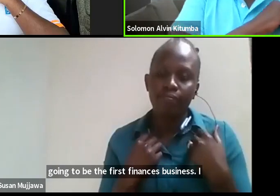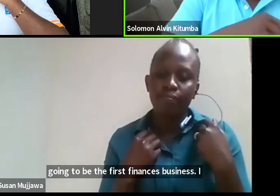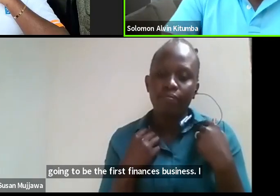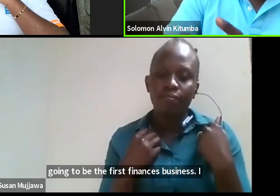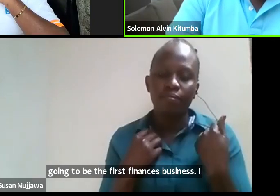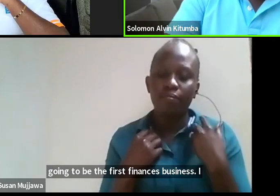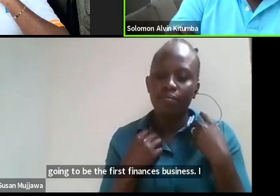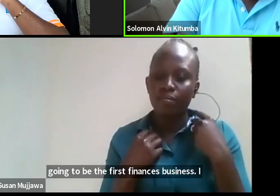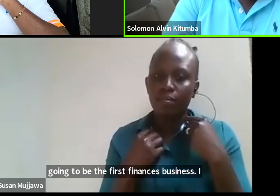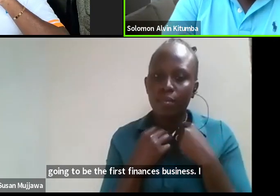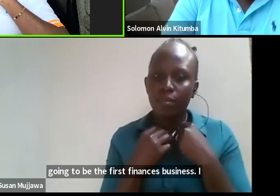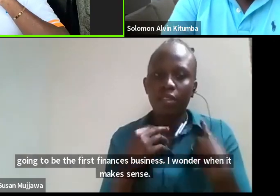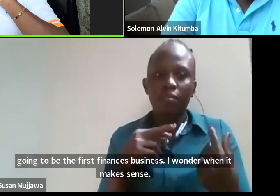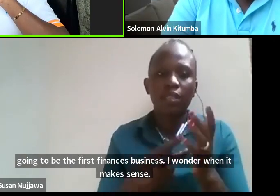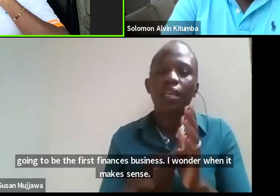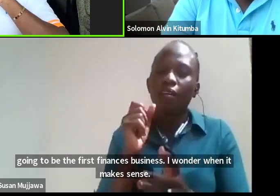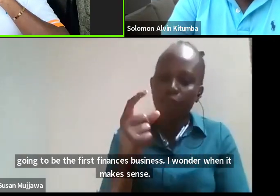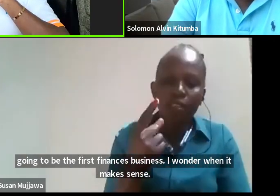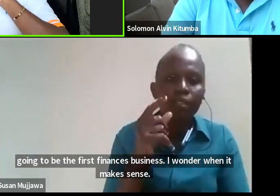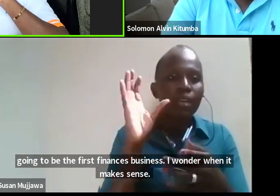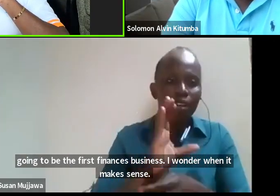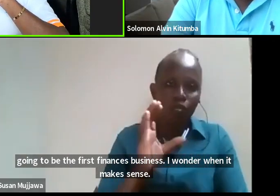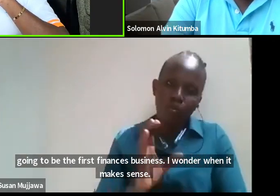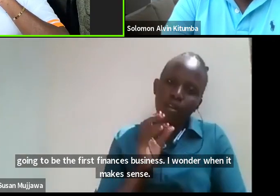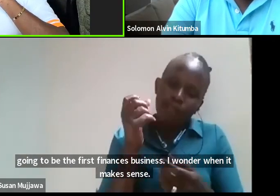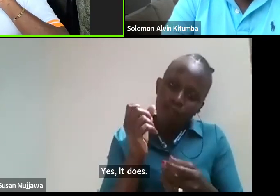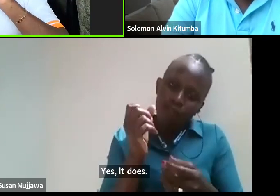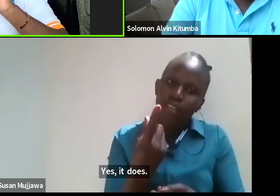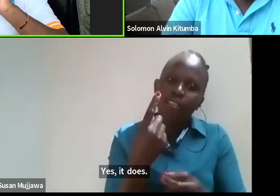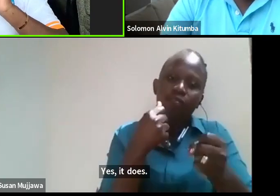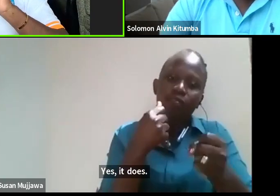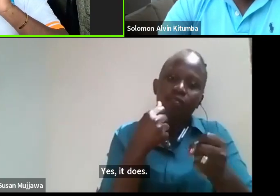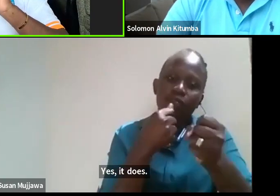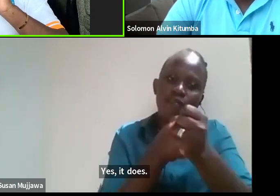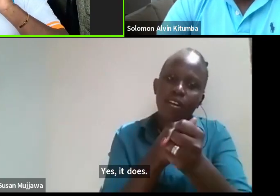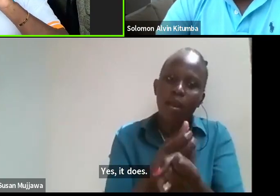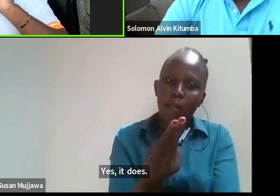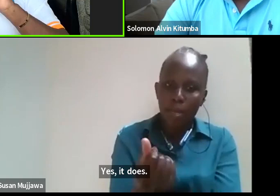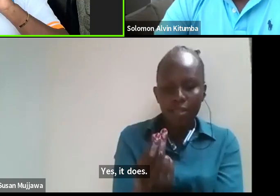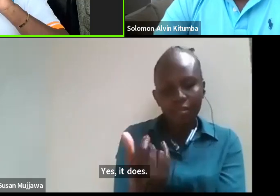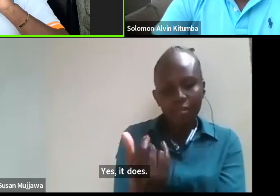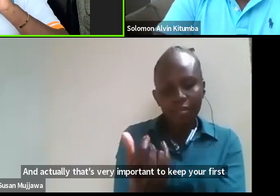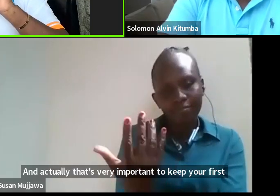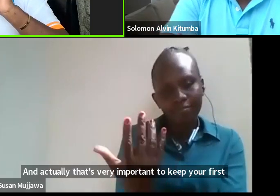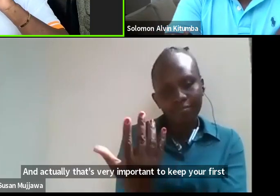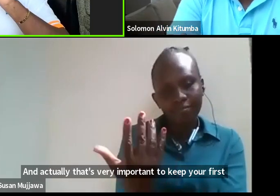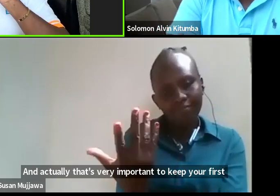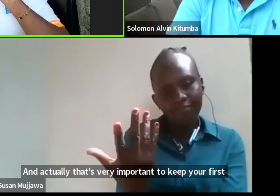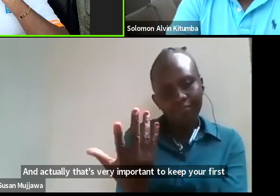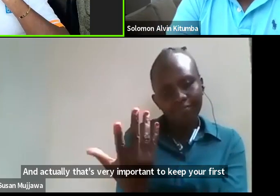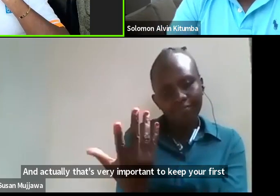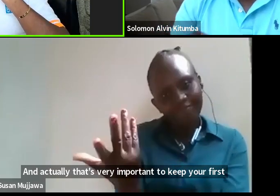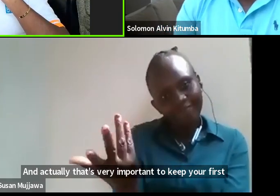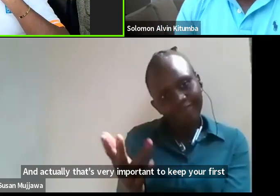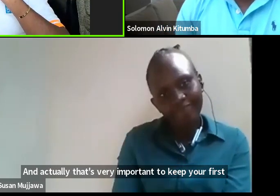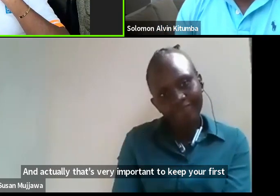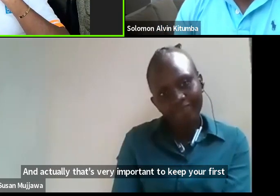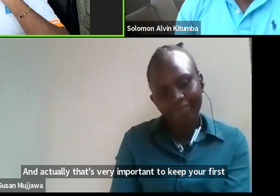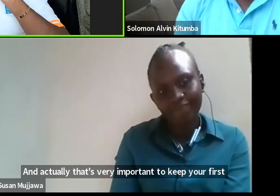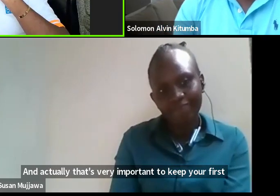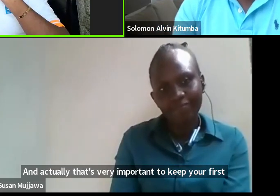makes sense. Yes, it does. And actually, that's a very important key. Your first customer really